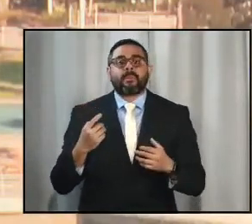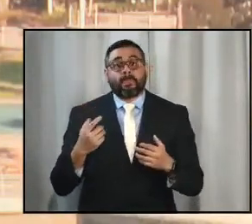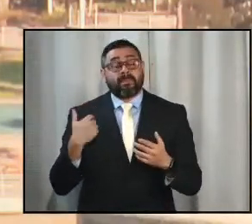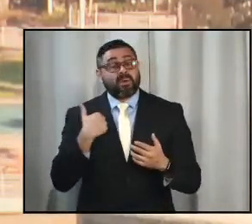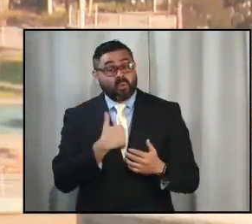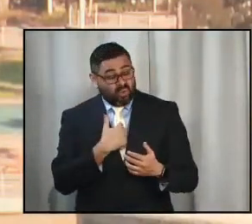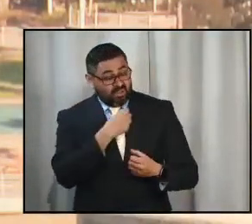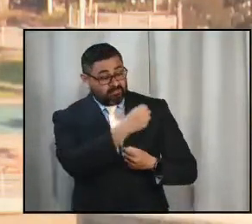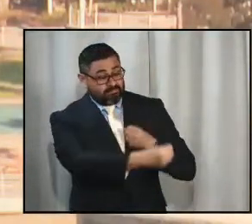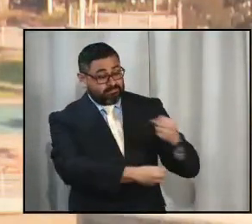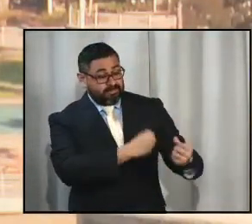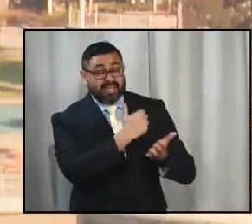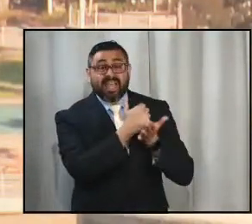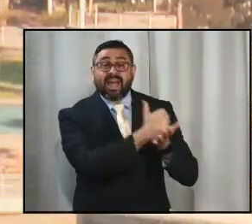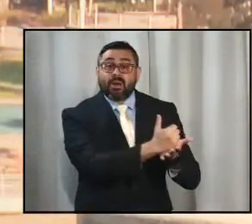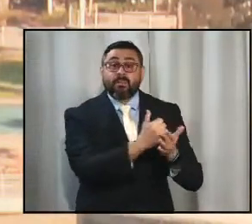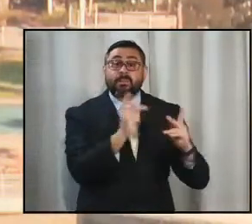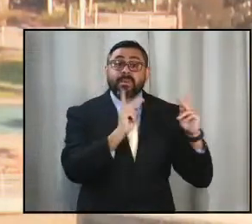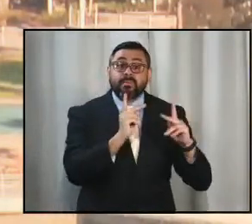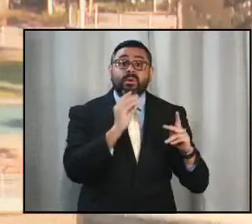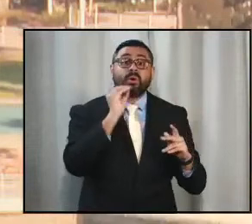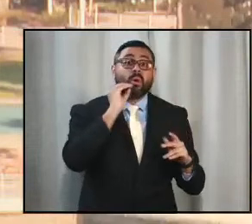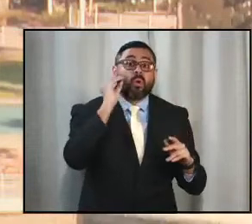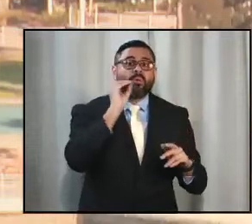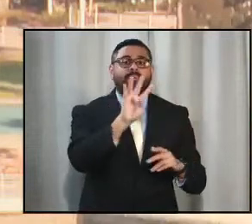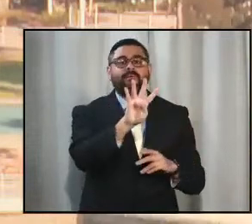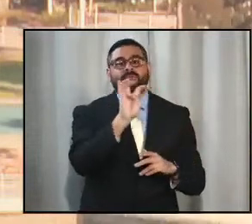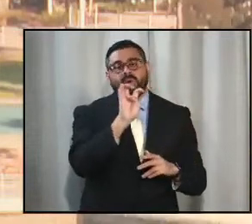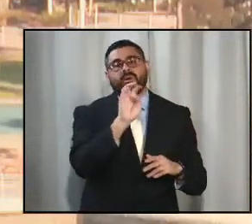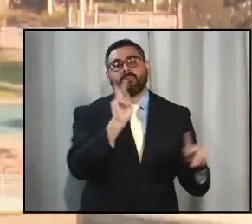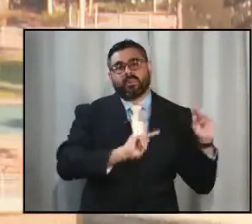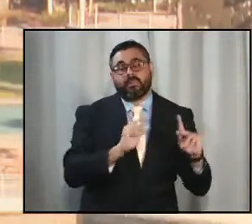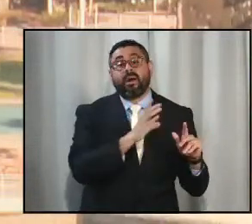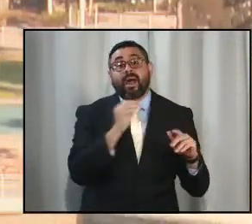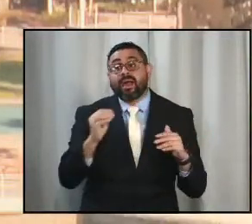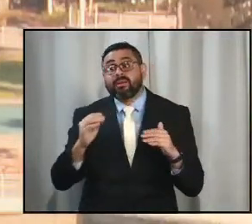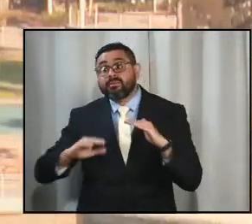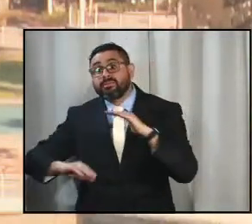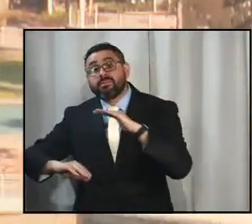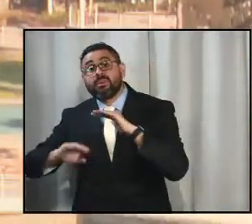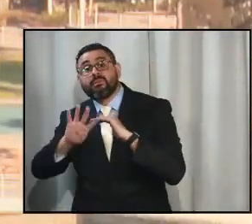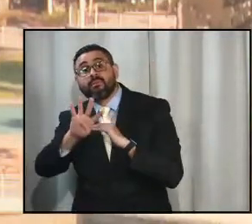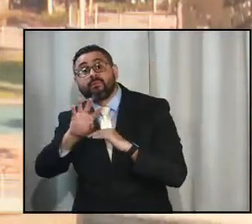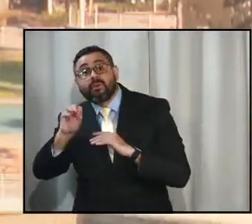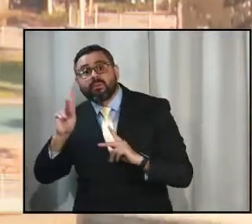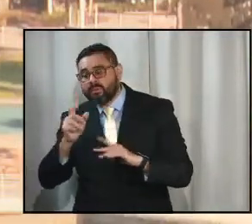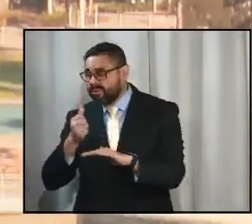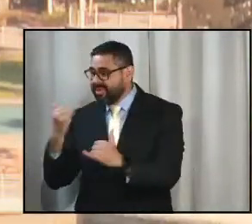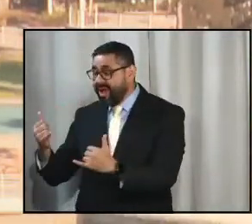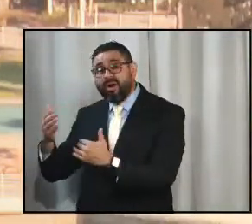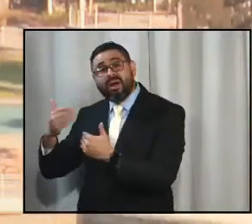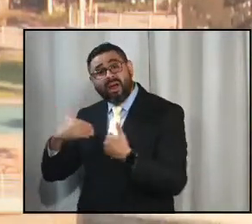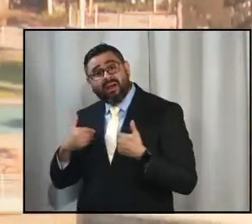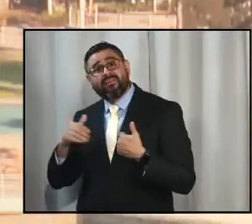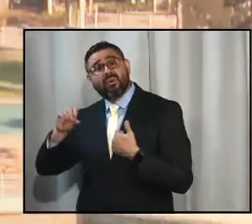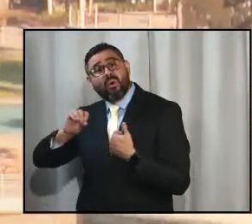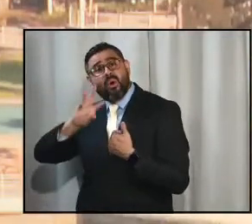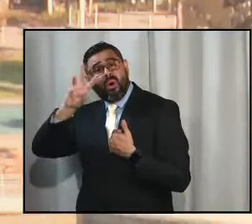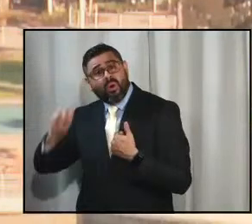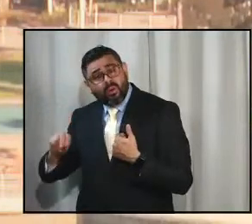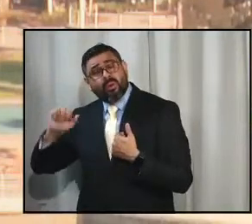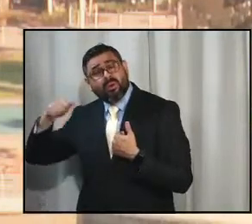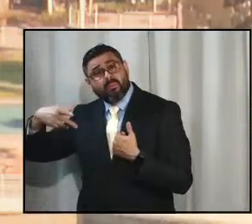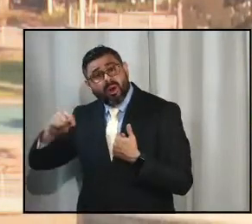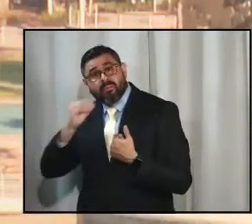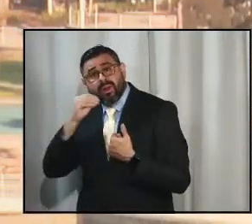nearly 400 people and permanent housing for almost 40 people in our city. The Quality of Life team participated in over 1,200 cleanups throughout the